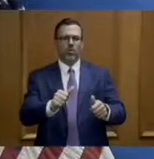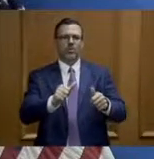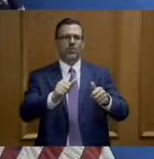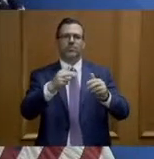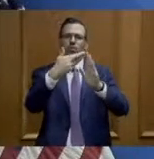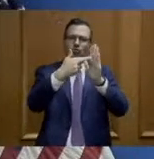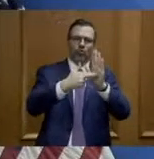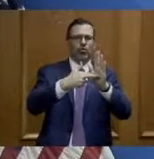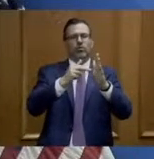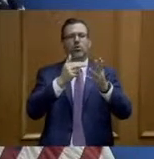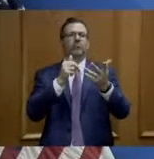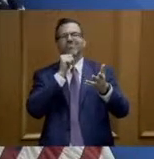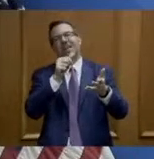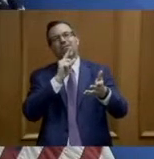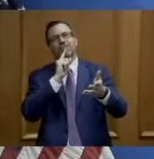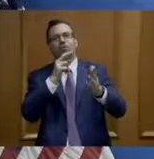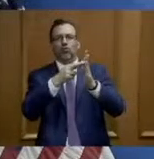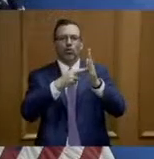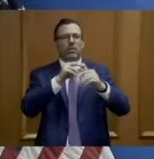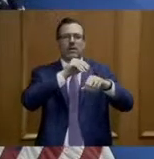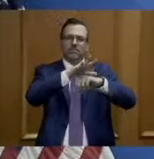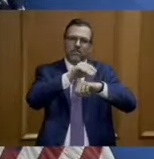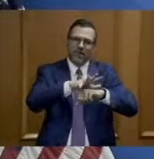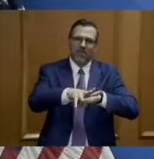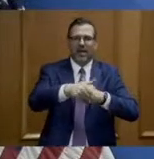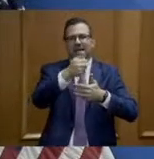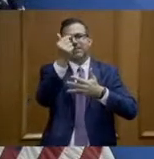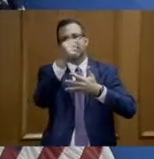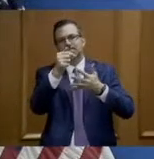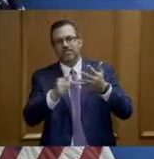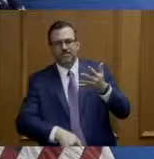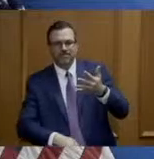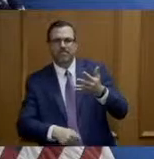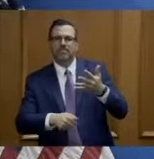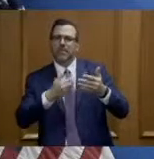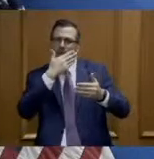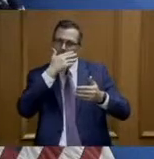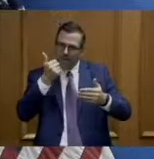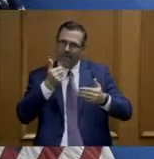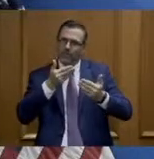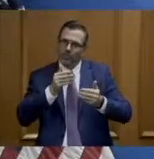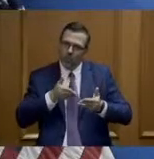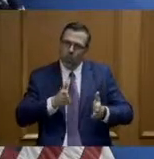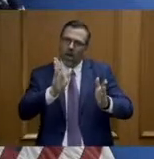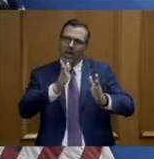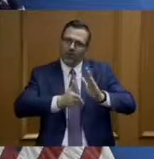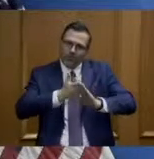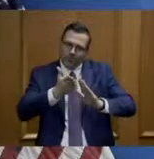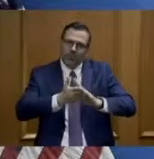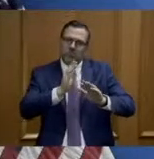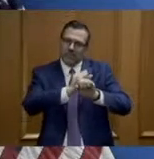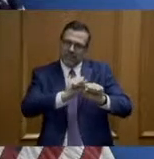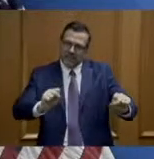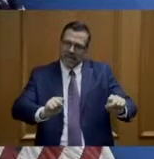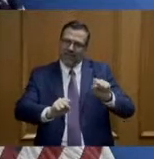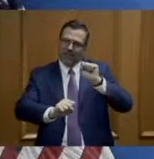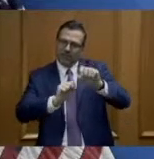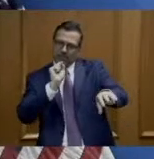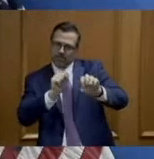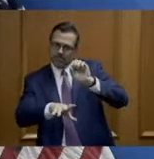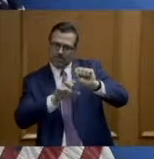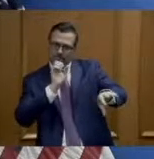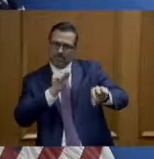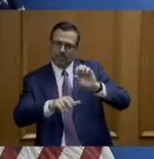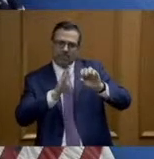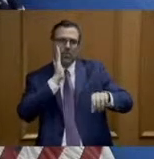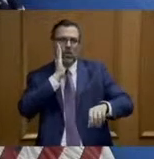that guidance out as well. We want every company, every business to understand fully what that is, because we know that they